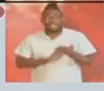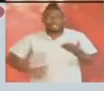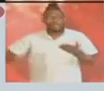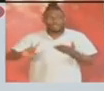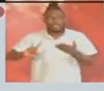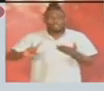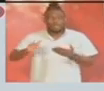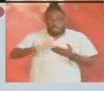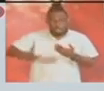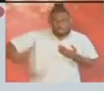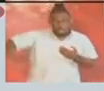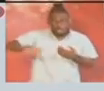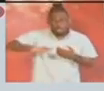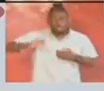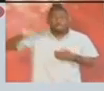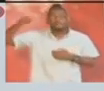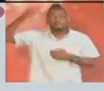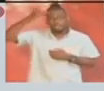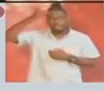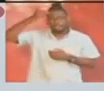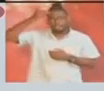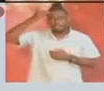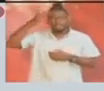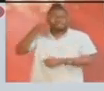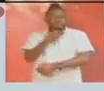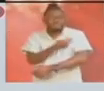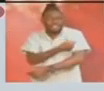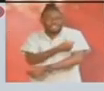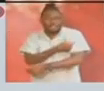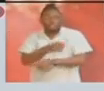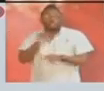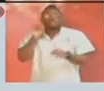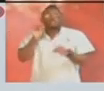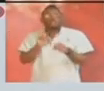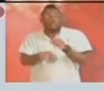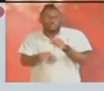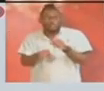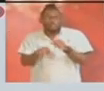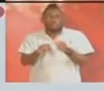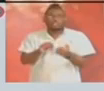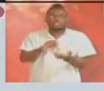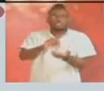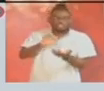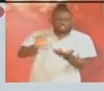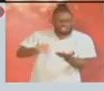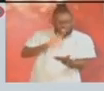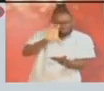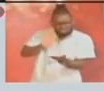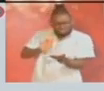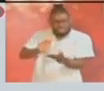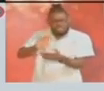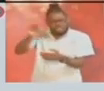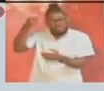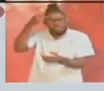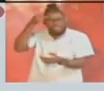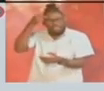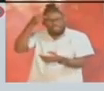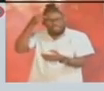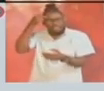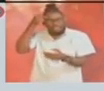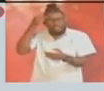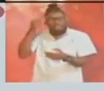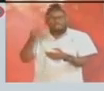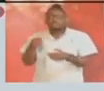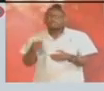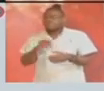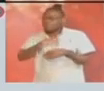personnel. So what we are trying to do is to keep central government, senior public officers, keep the public service at the senior